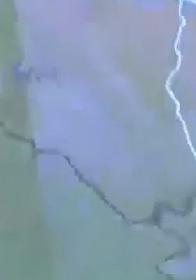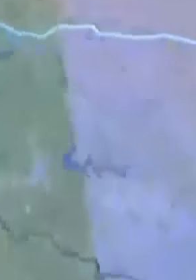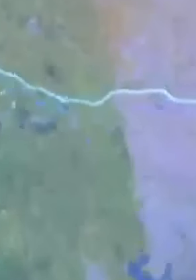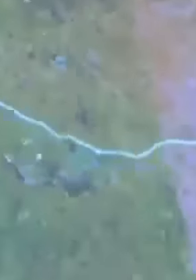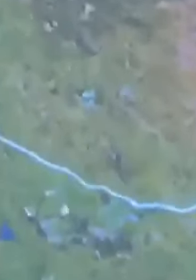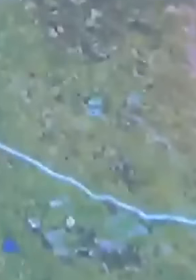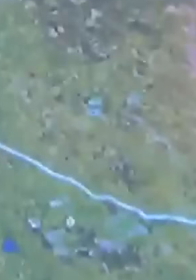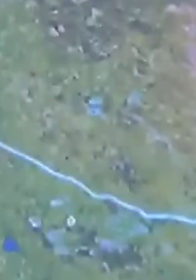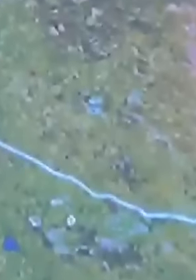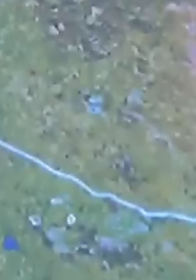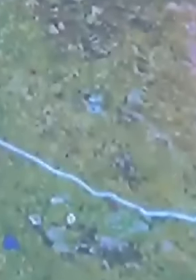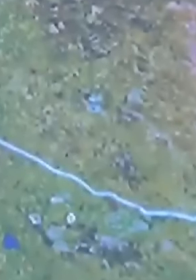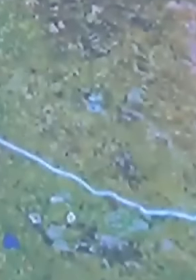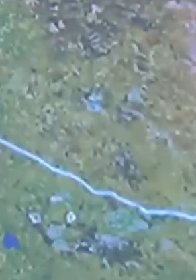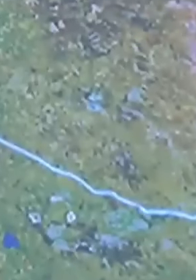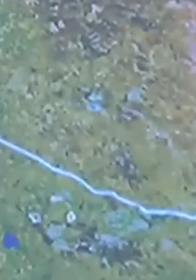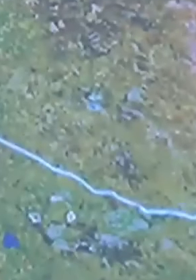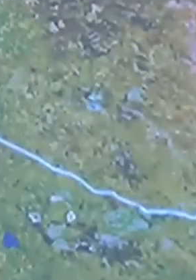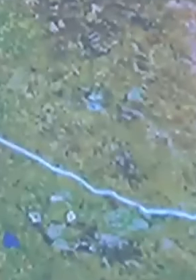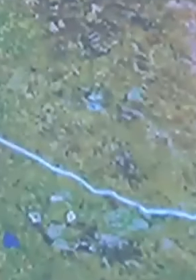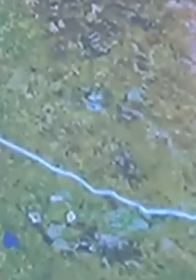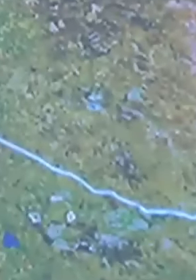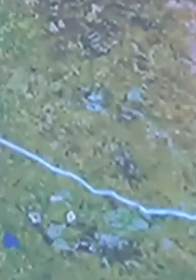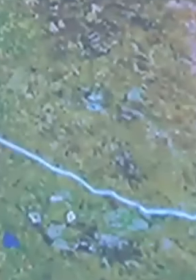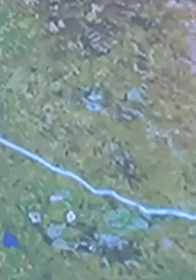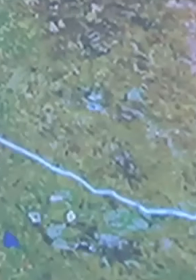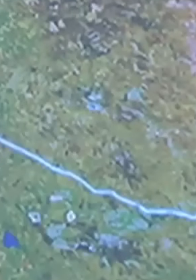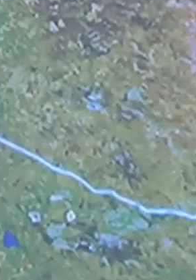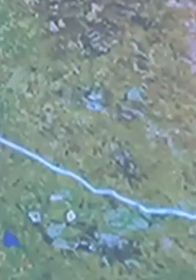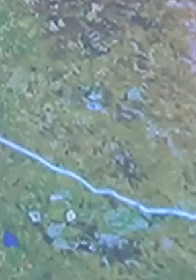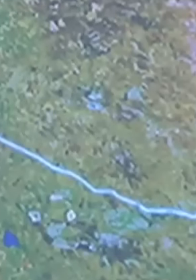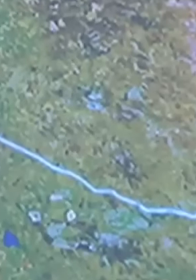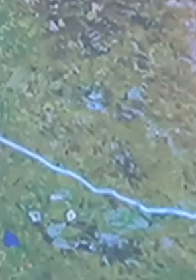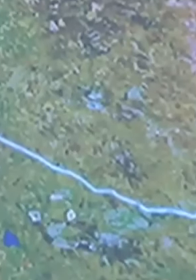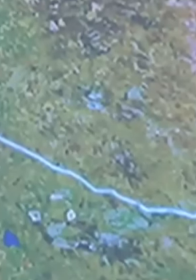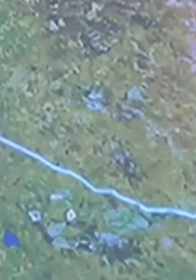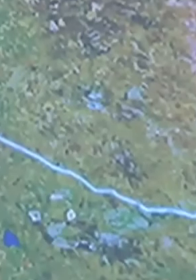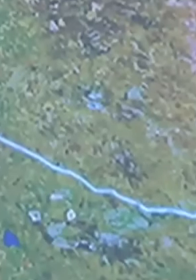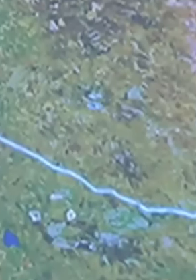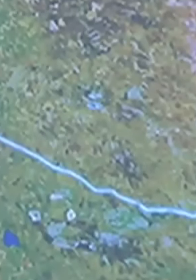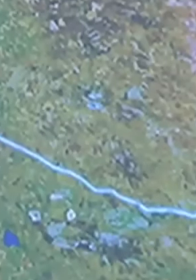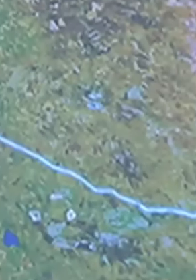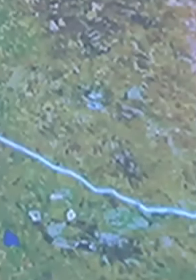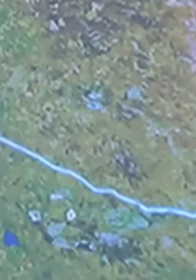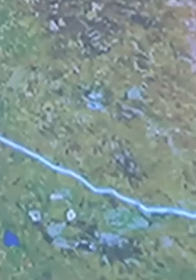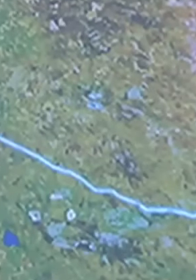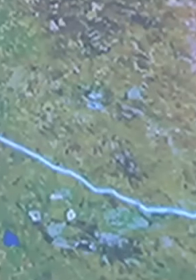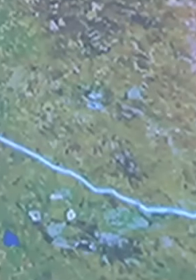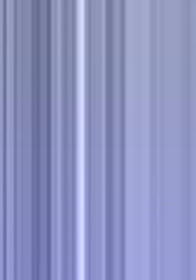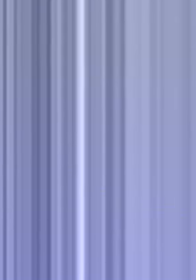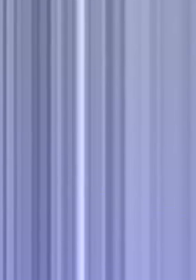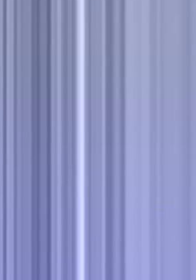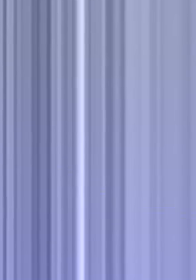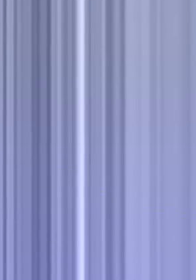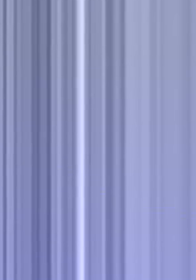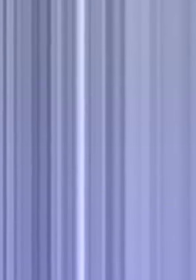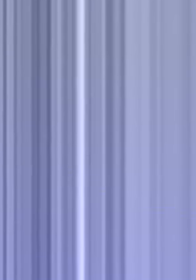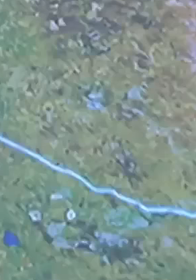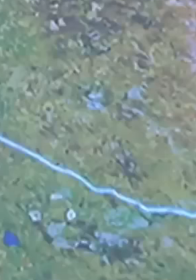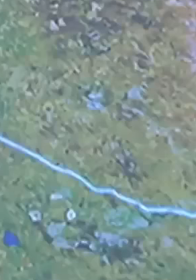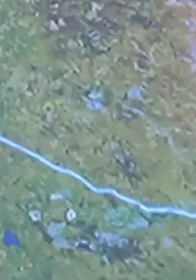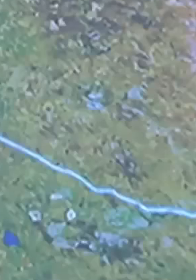tsakile mo tshelo oma o ka ba hla e tsha ha di khateng ting di hla ka di ke motho ka haro Gauteng se tse lona